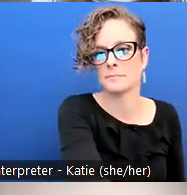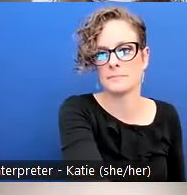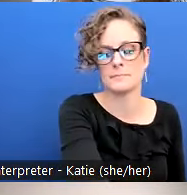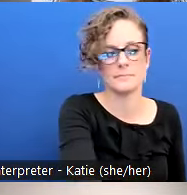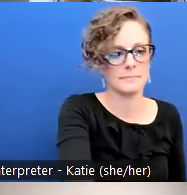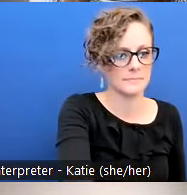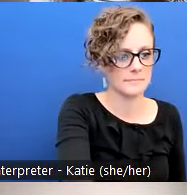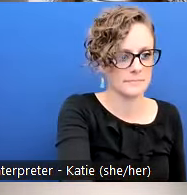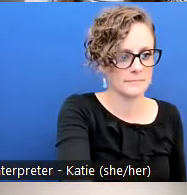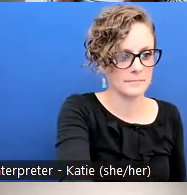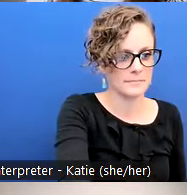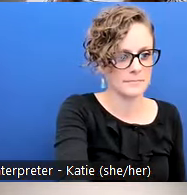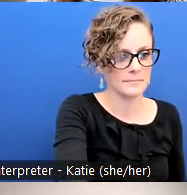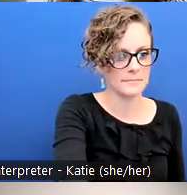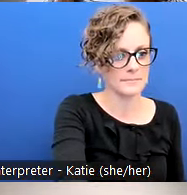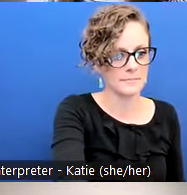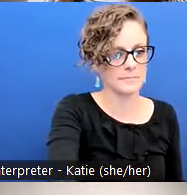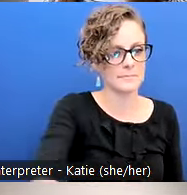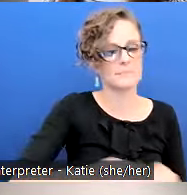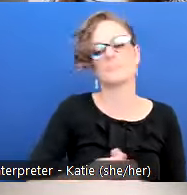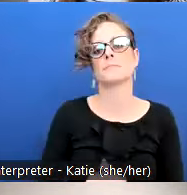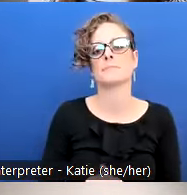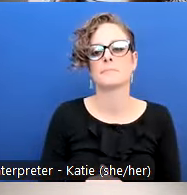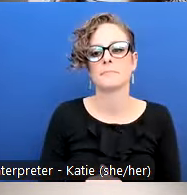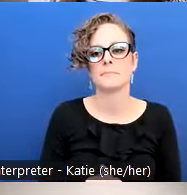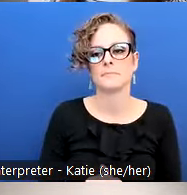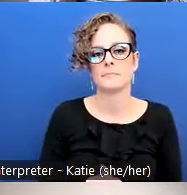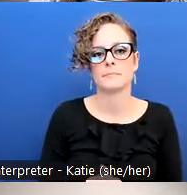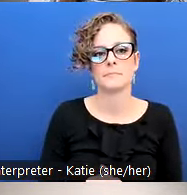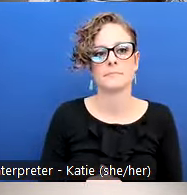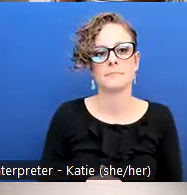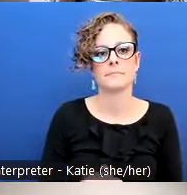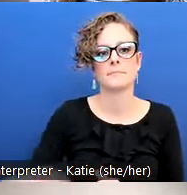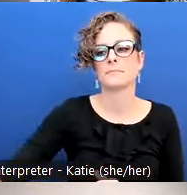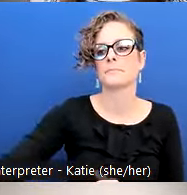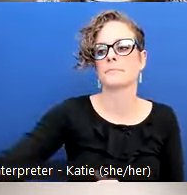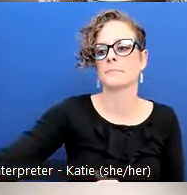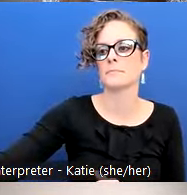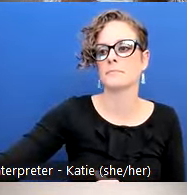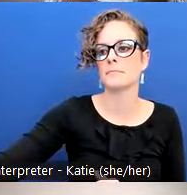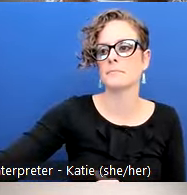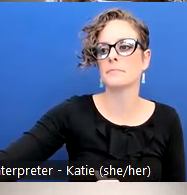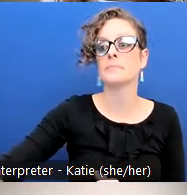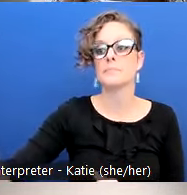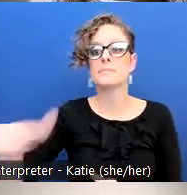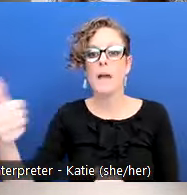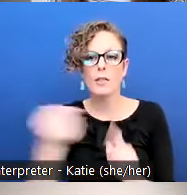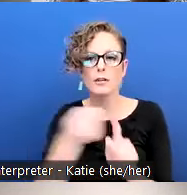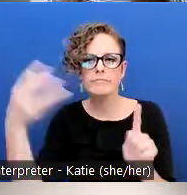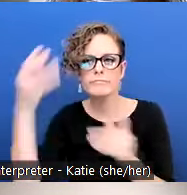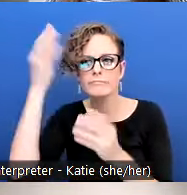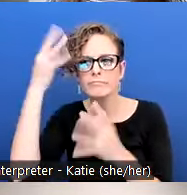And just a few other provisions from this same bill, beyond the funding aspects.